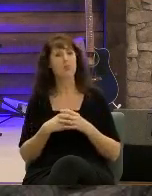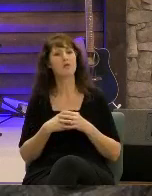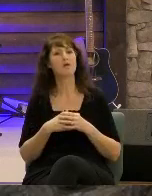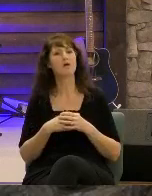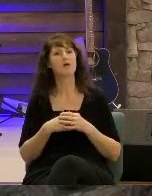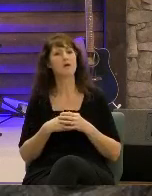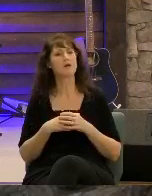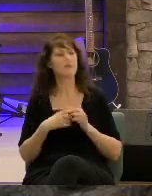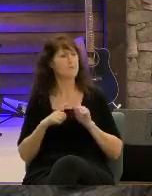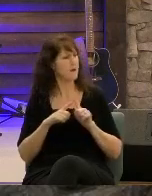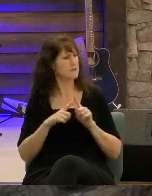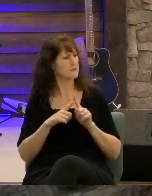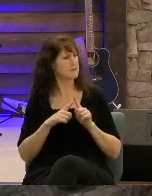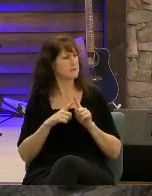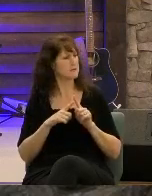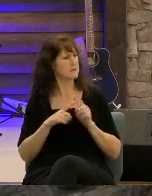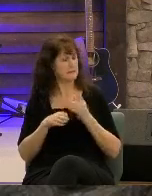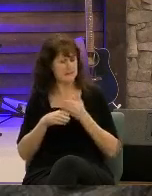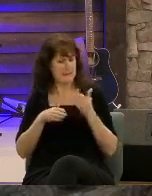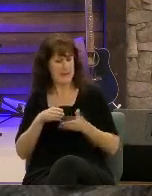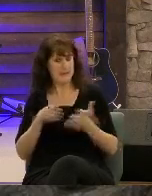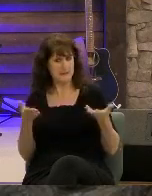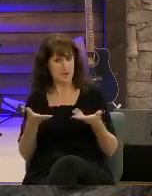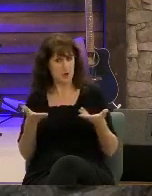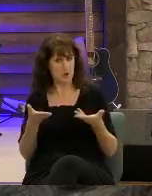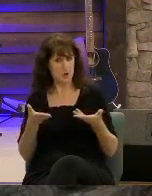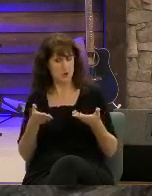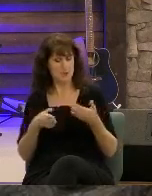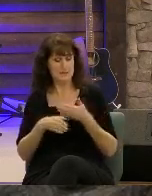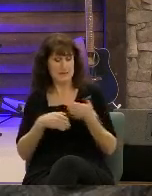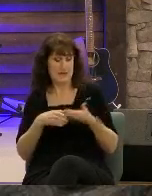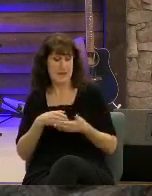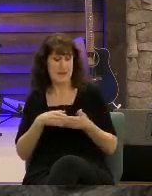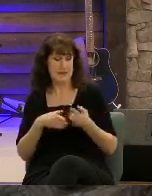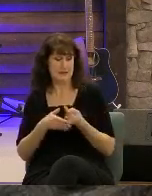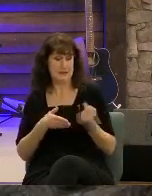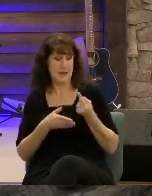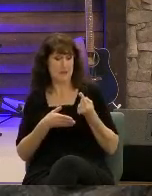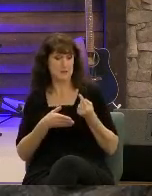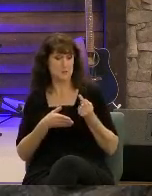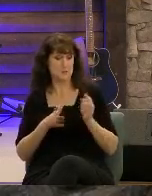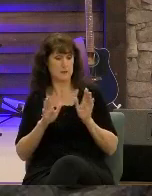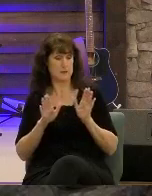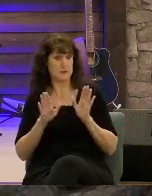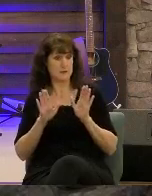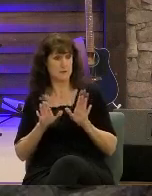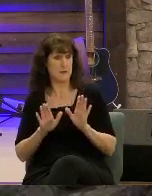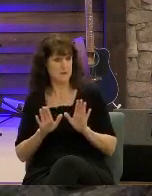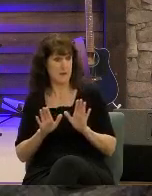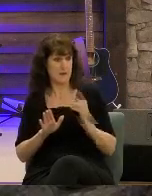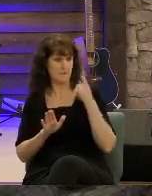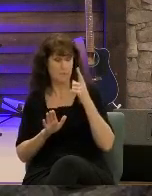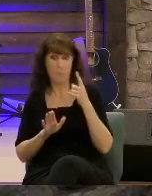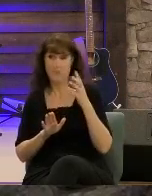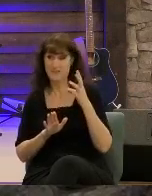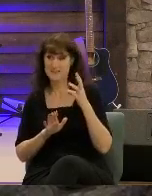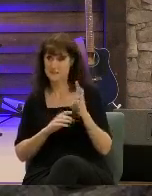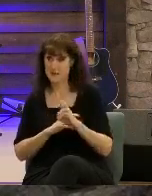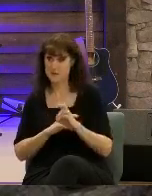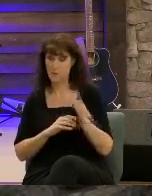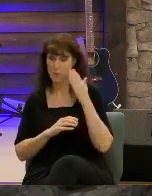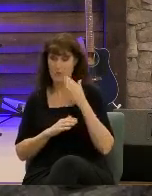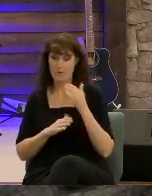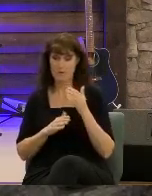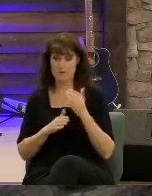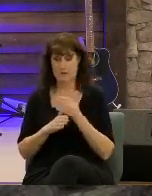end here? Does it end with, did it end last Sunday for 6 days? Will it end after today